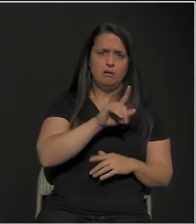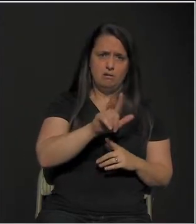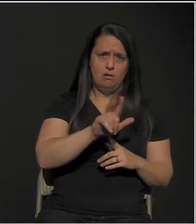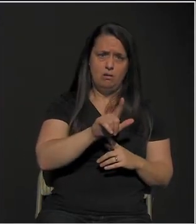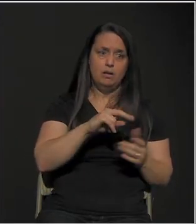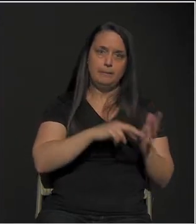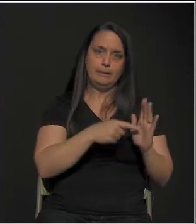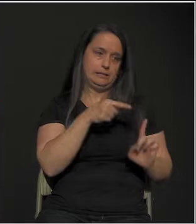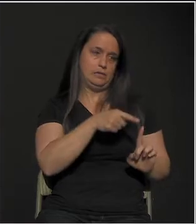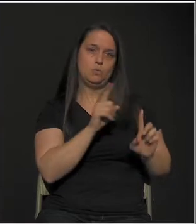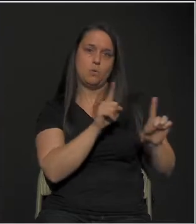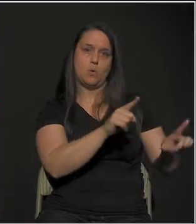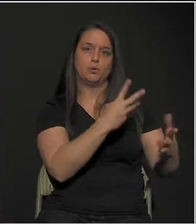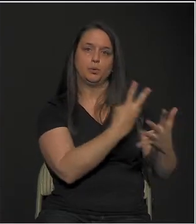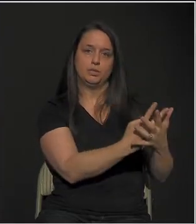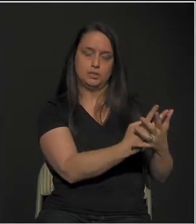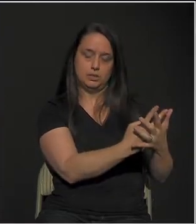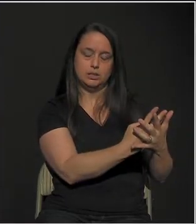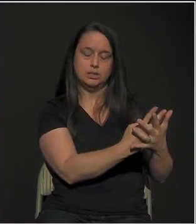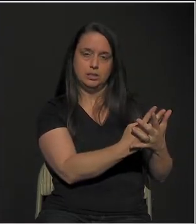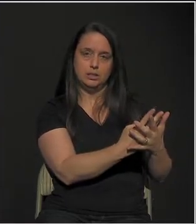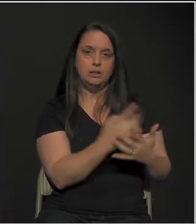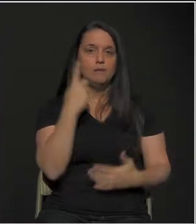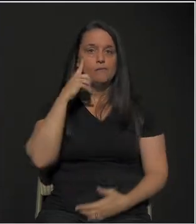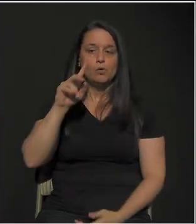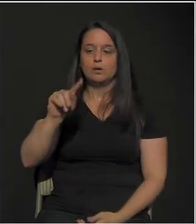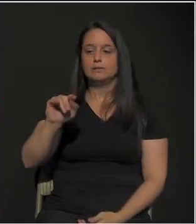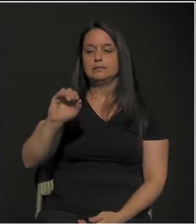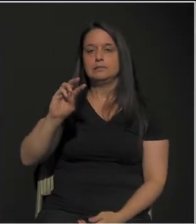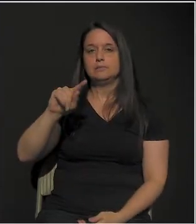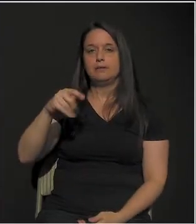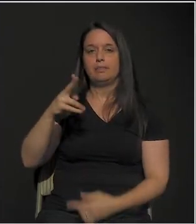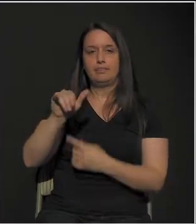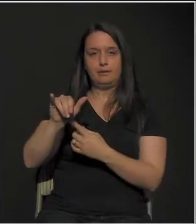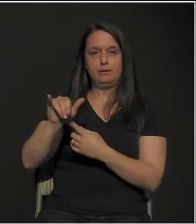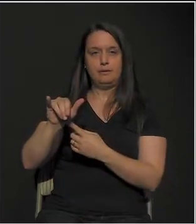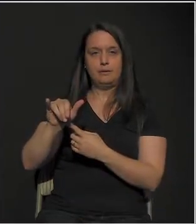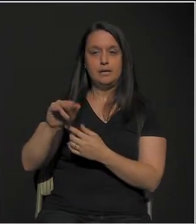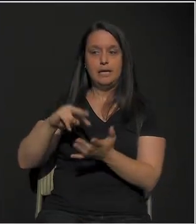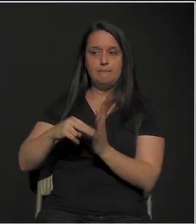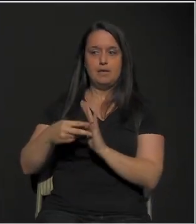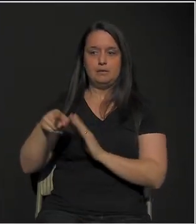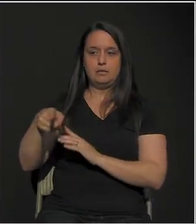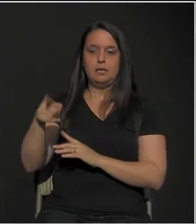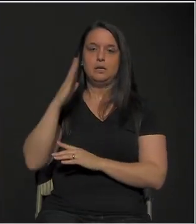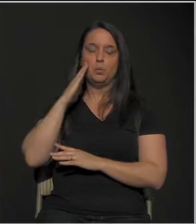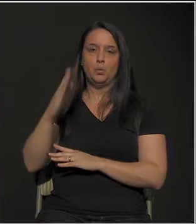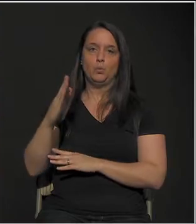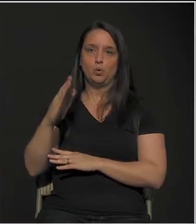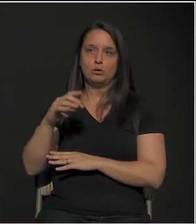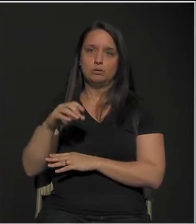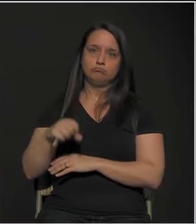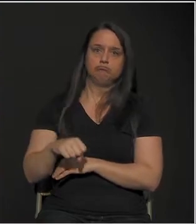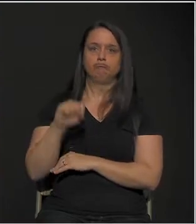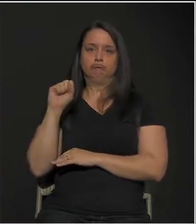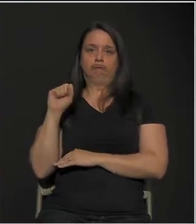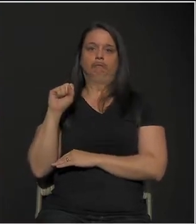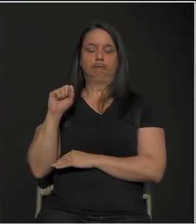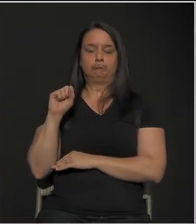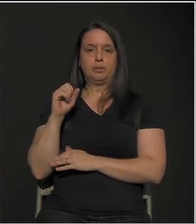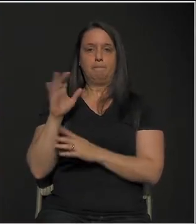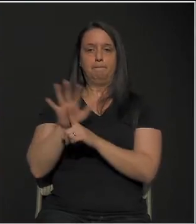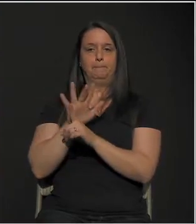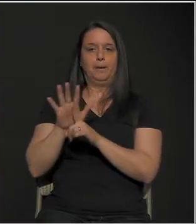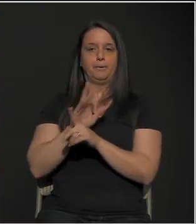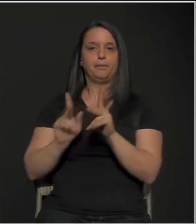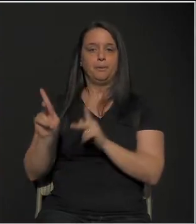that he was going to go to prison. For Timothy, it meant that he was going to stand up to some popular people. If